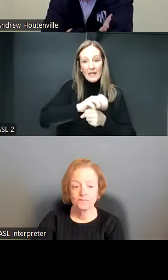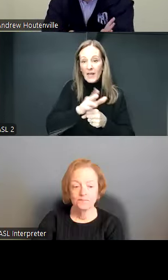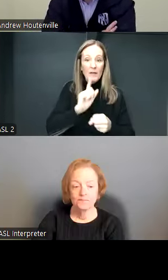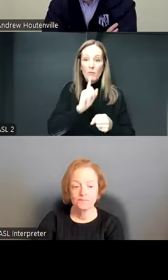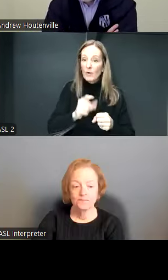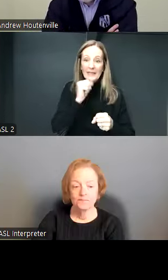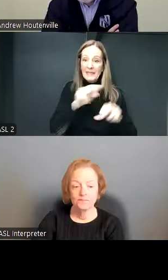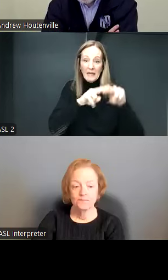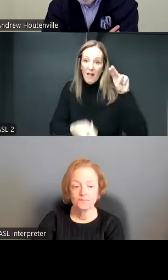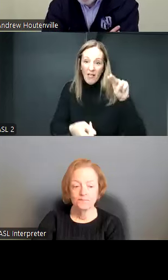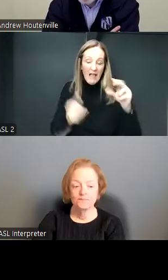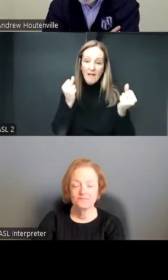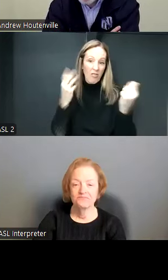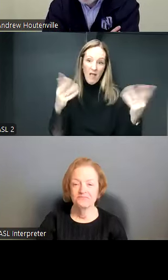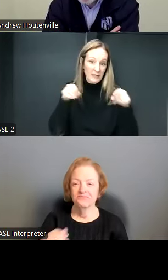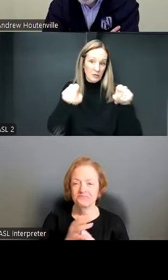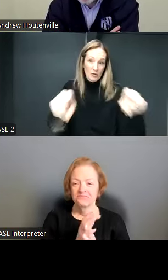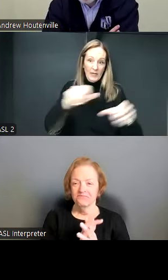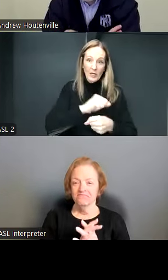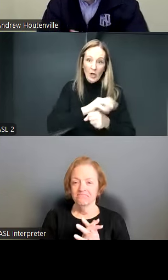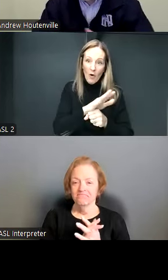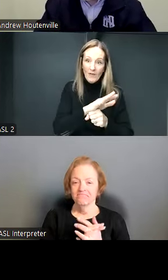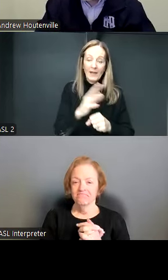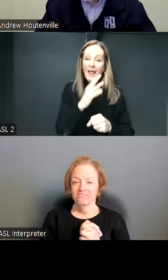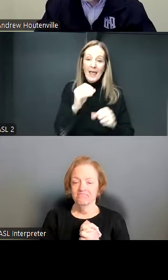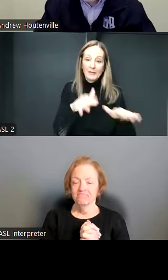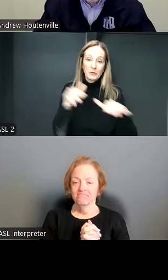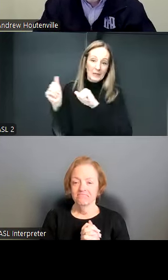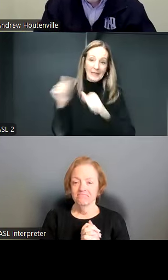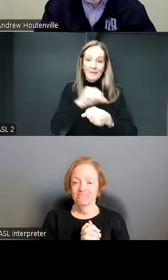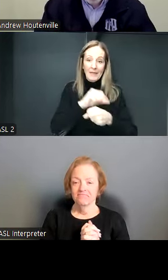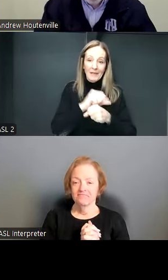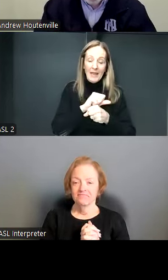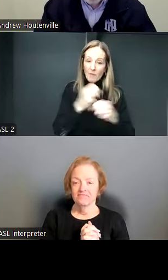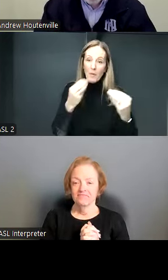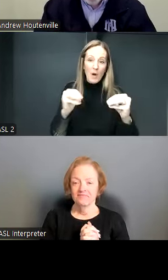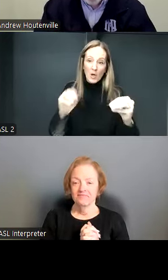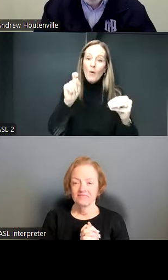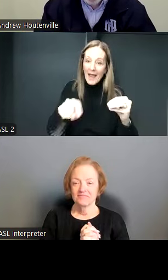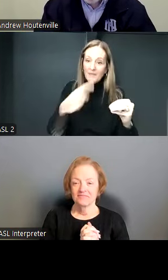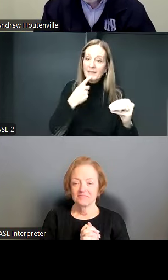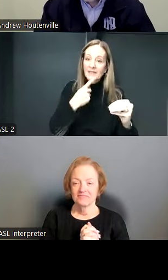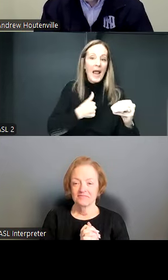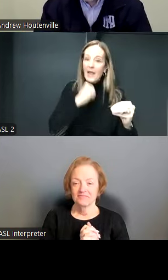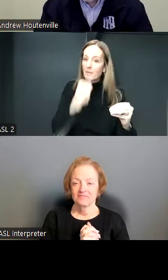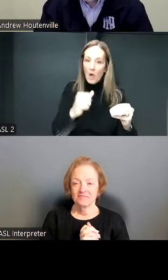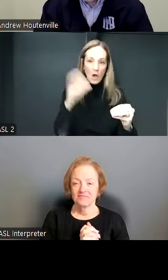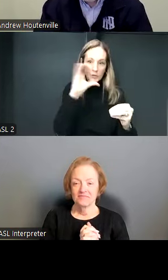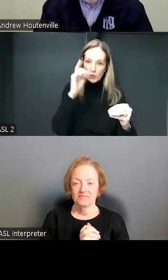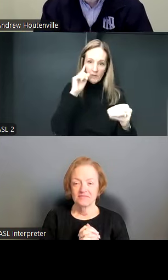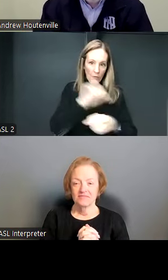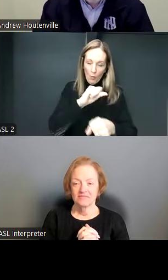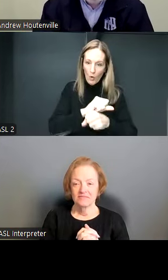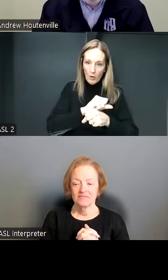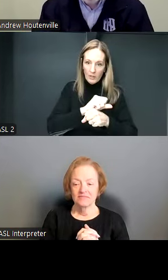during COVID. And to leave the labor market, you have to basically say, I haven't been looking for work, right? I'm